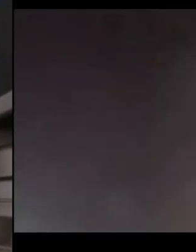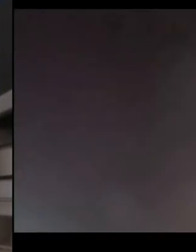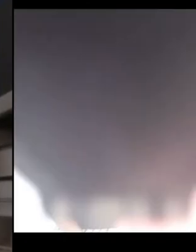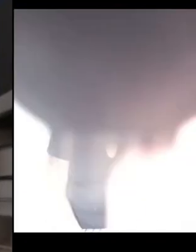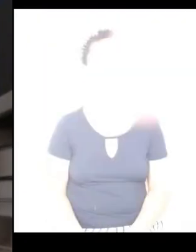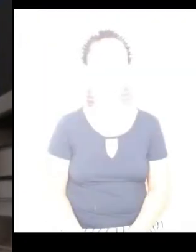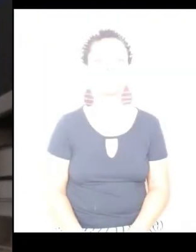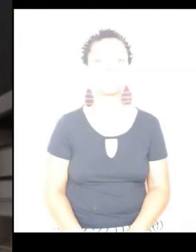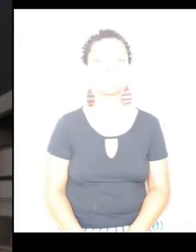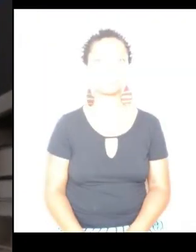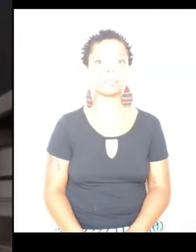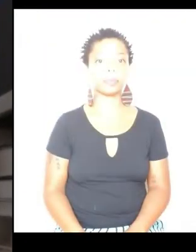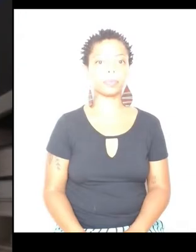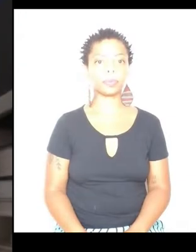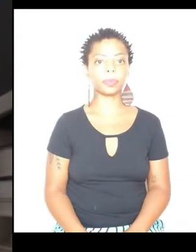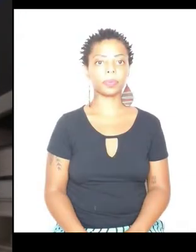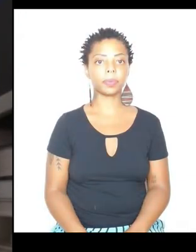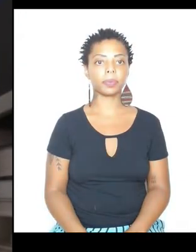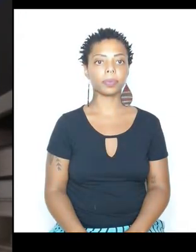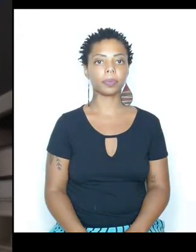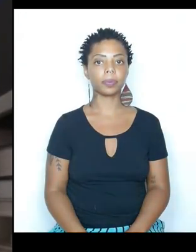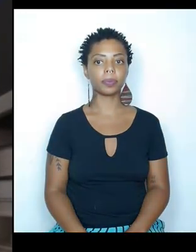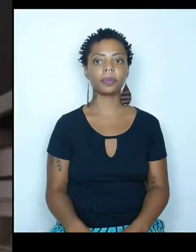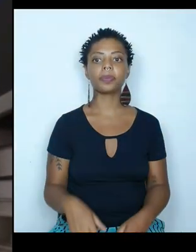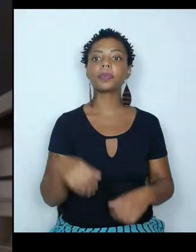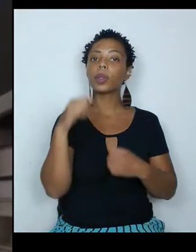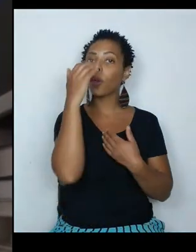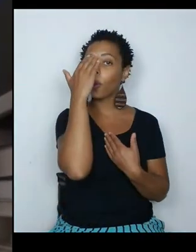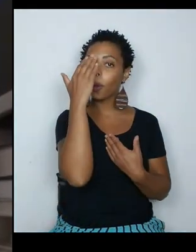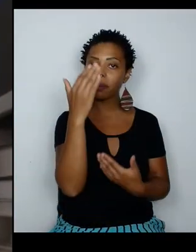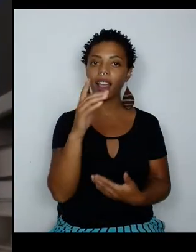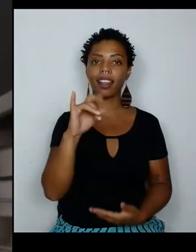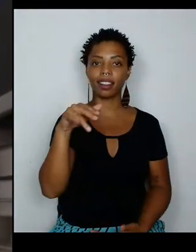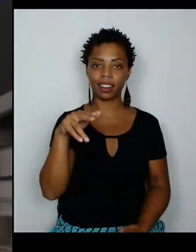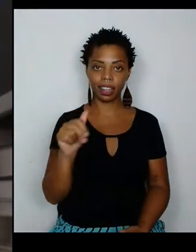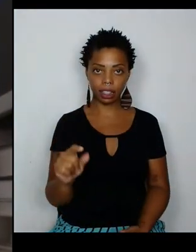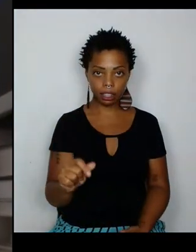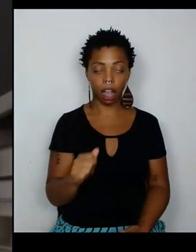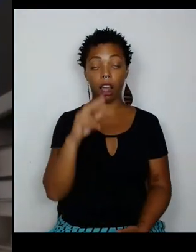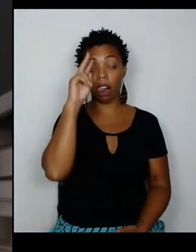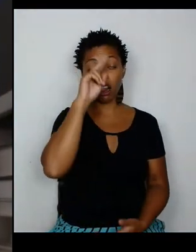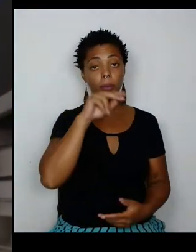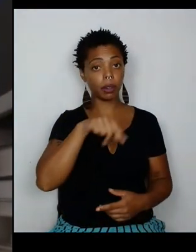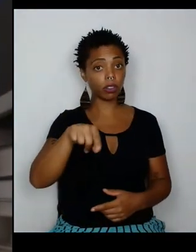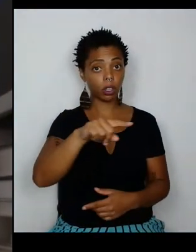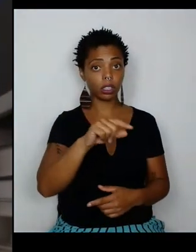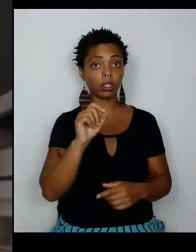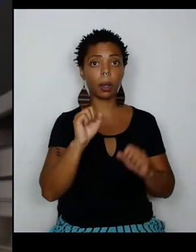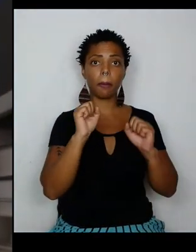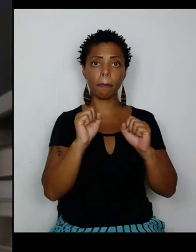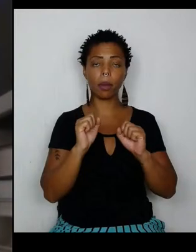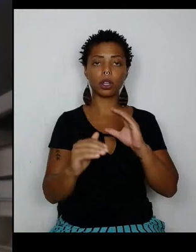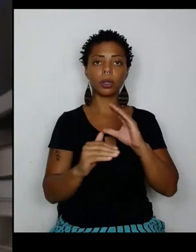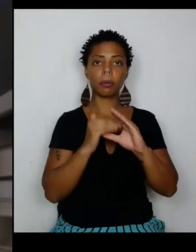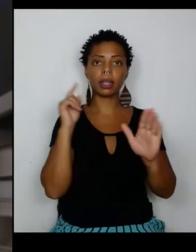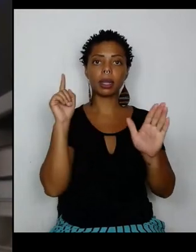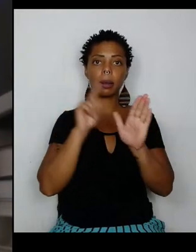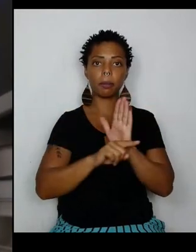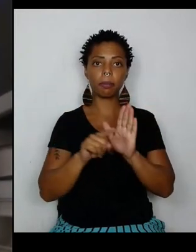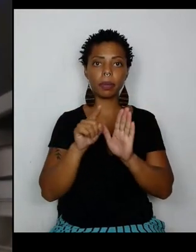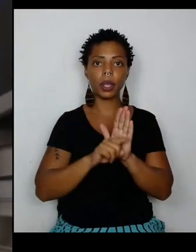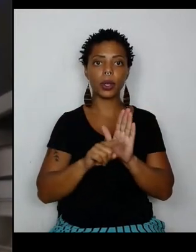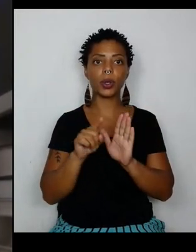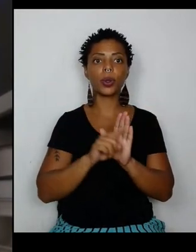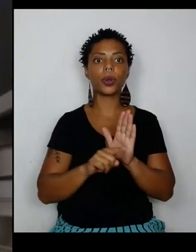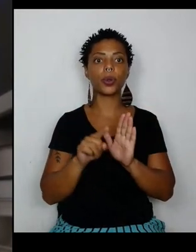thank you very much linda i just wanted to remind everyone that you can send your questions to linda and